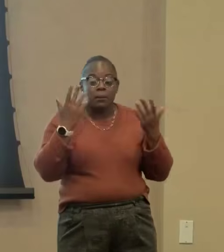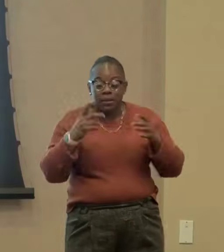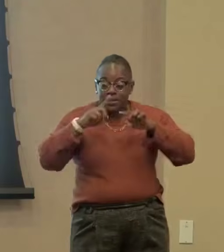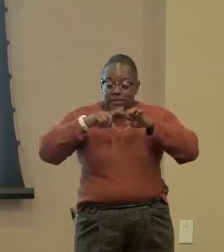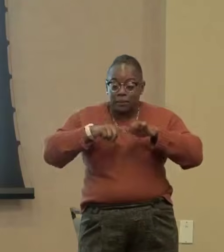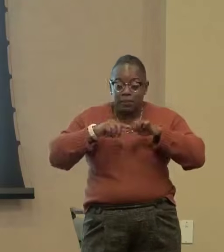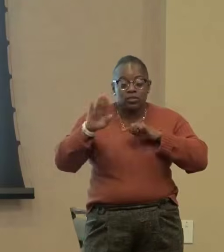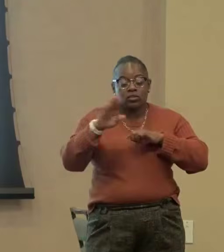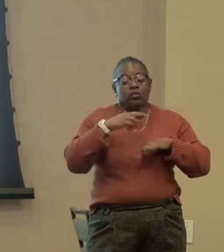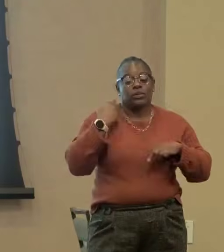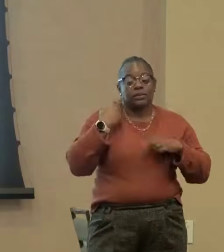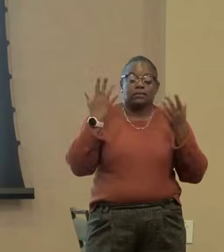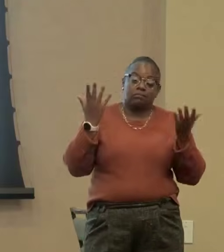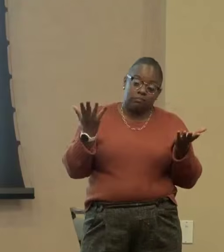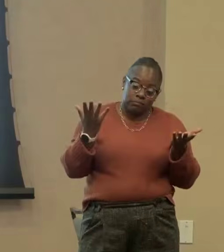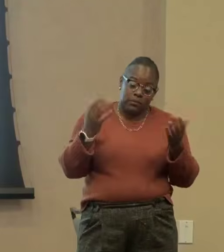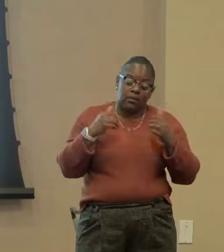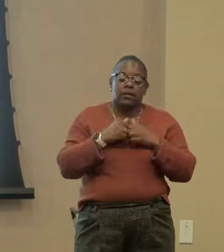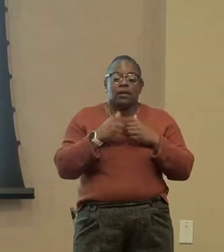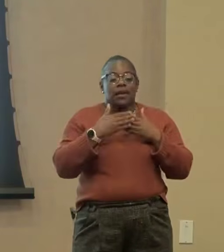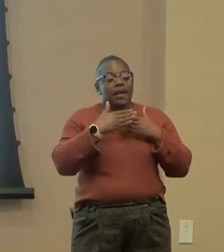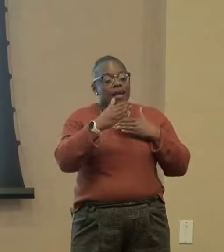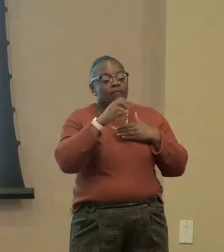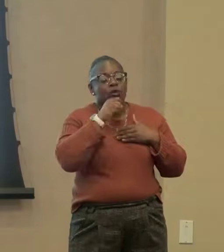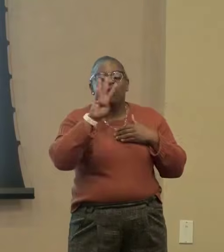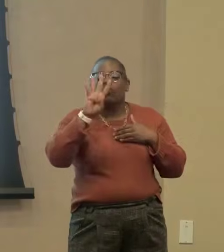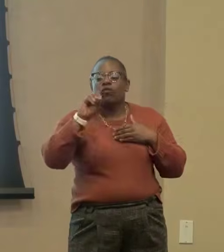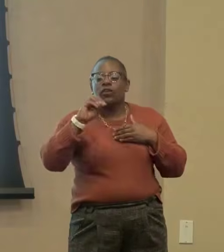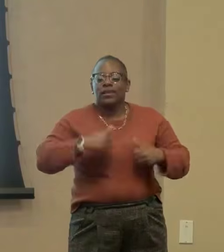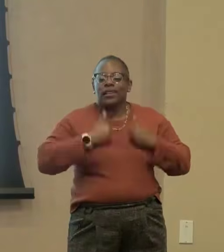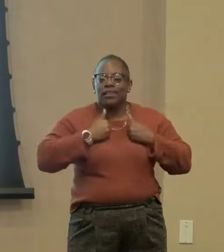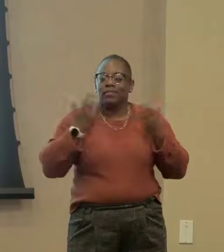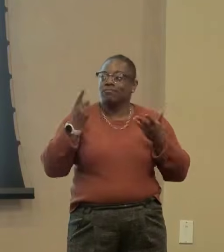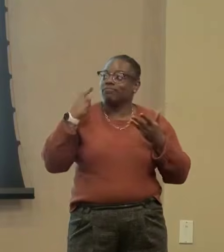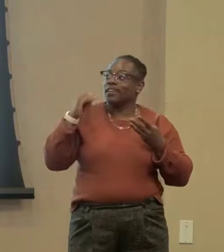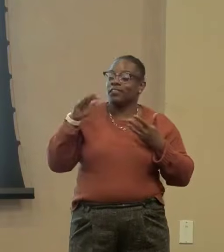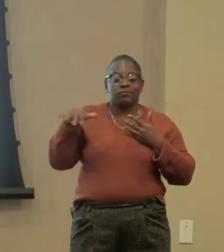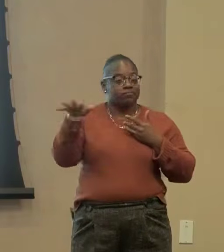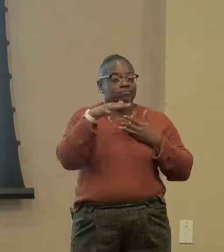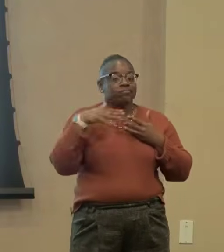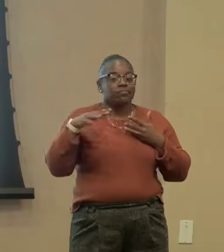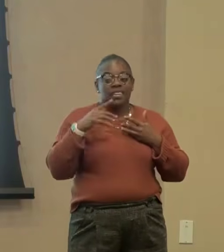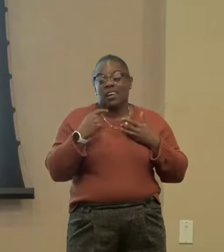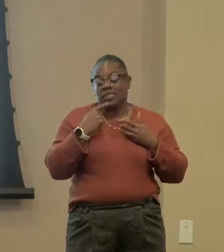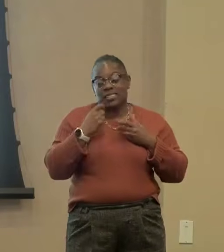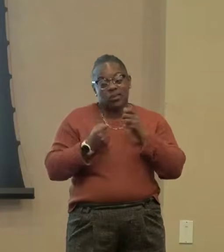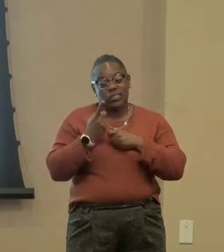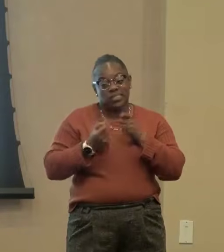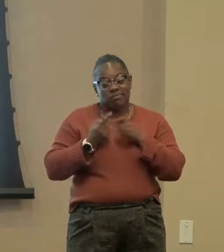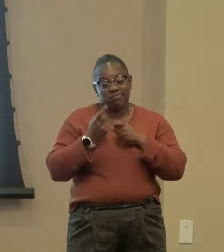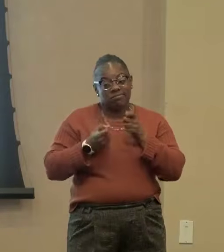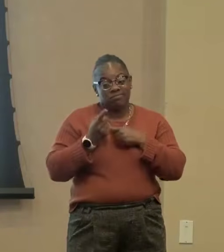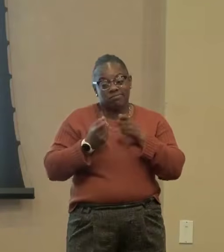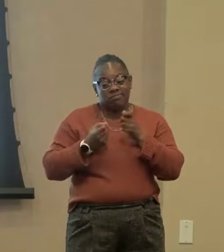it all depends on your risk. After the age of 40, living in California, I would say minimum once a year. We have